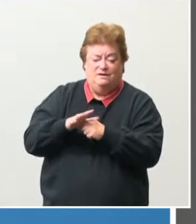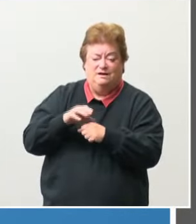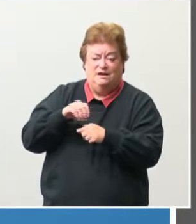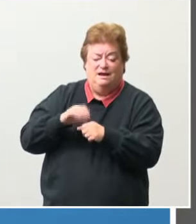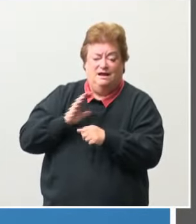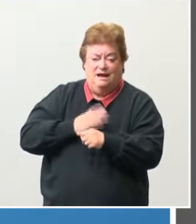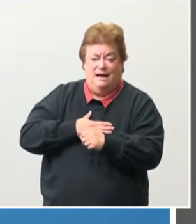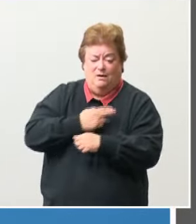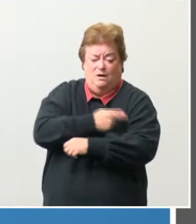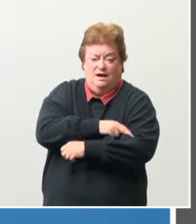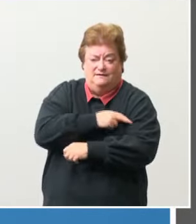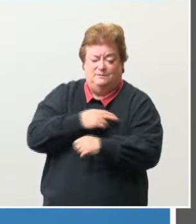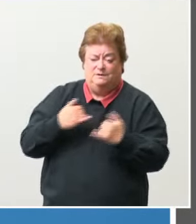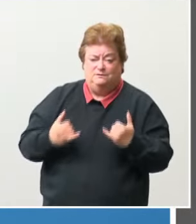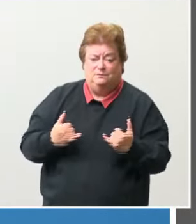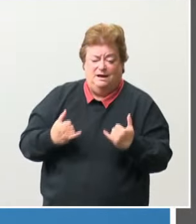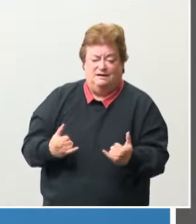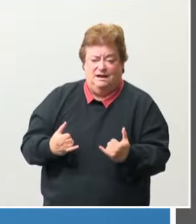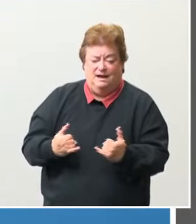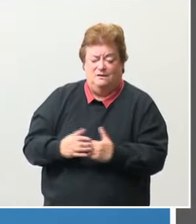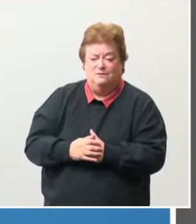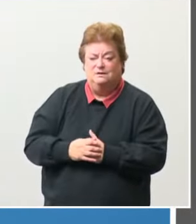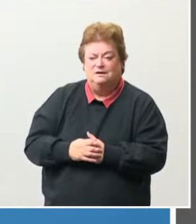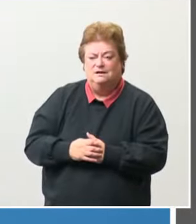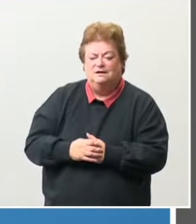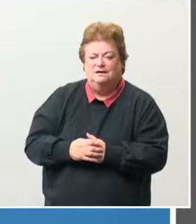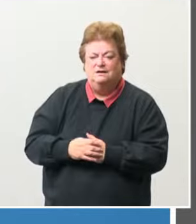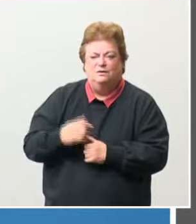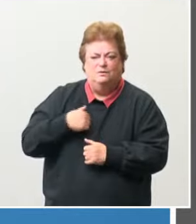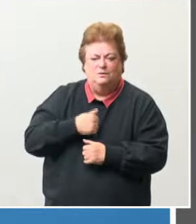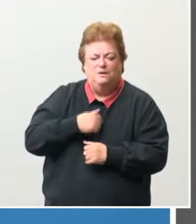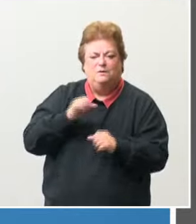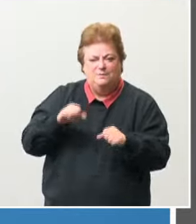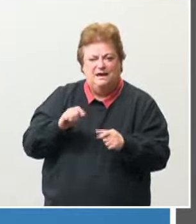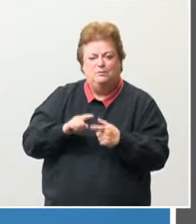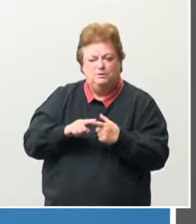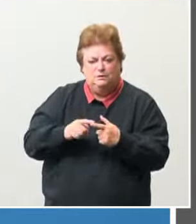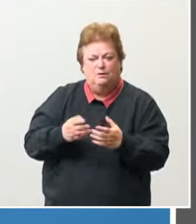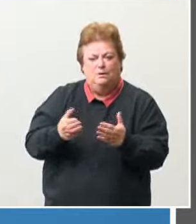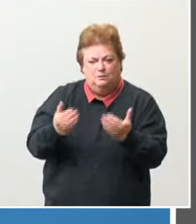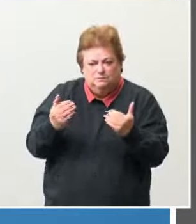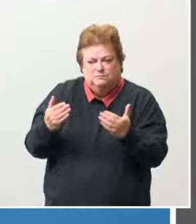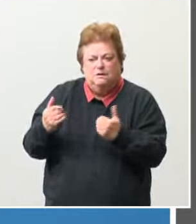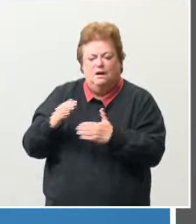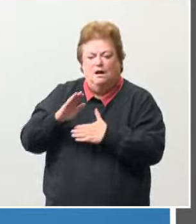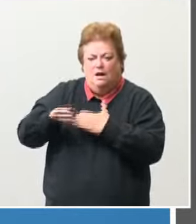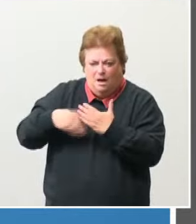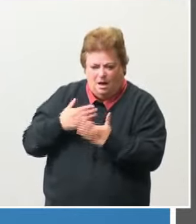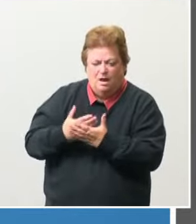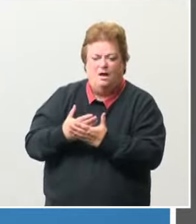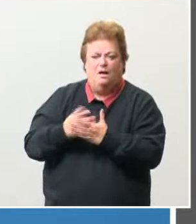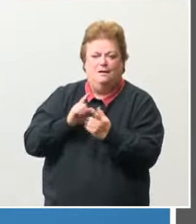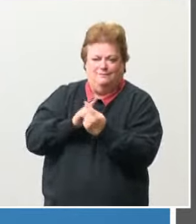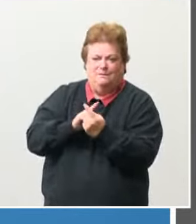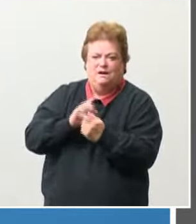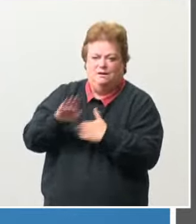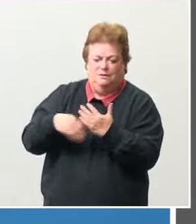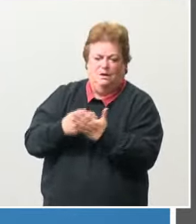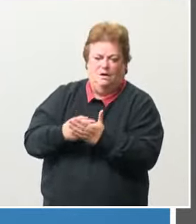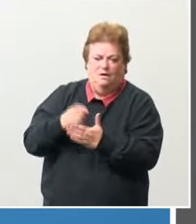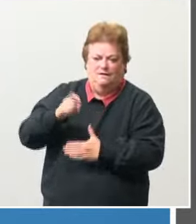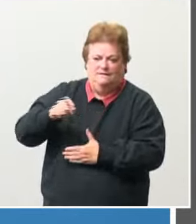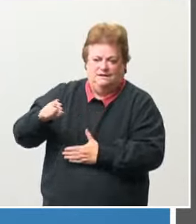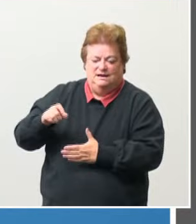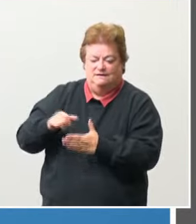hospitals right now as opposed to what is being reported in the hospitals. And we would be able to accommodate all of the requests coming our